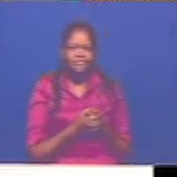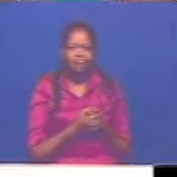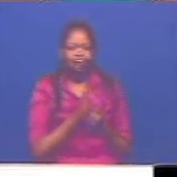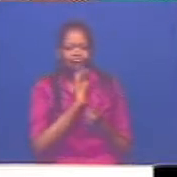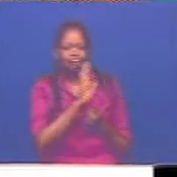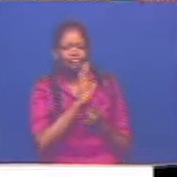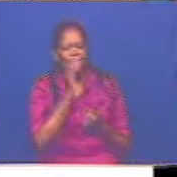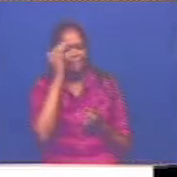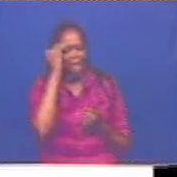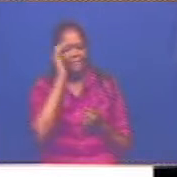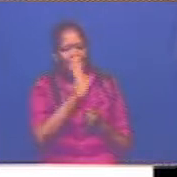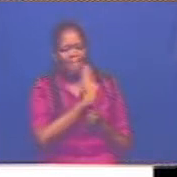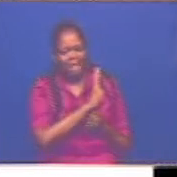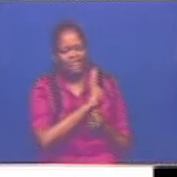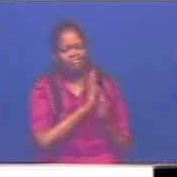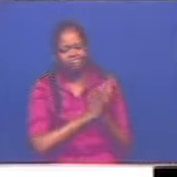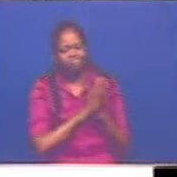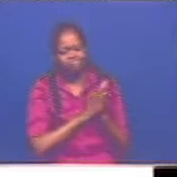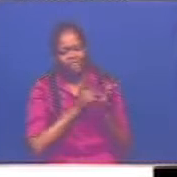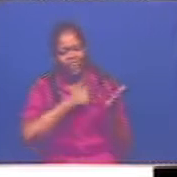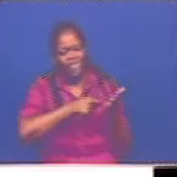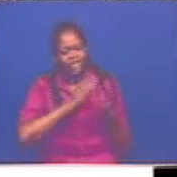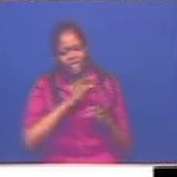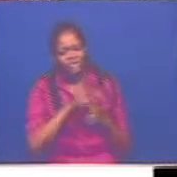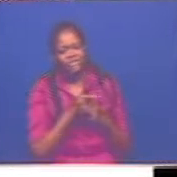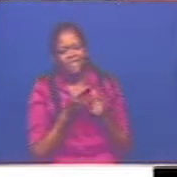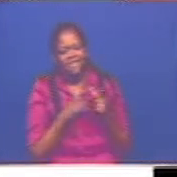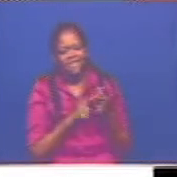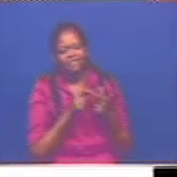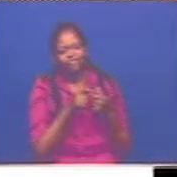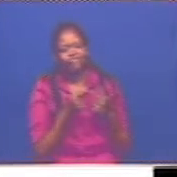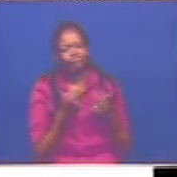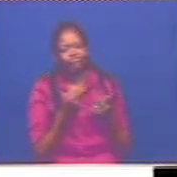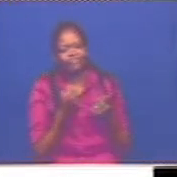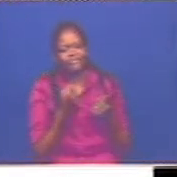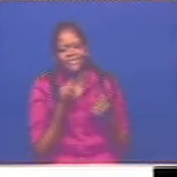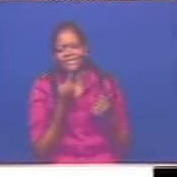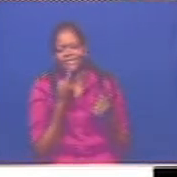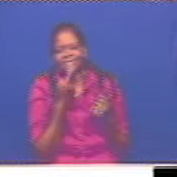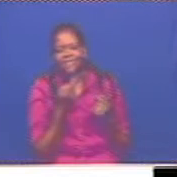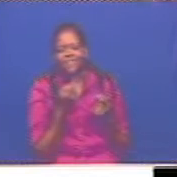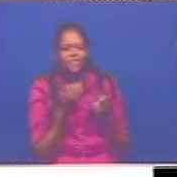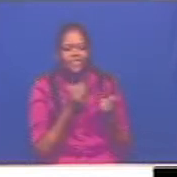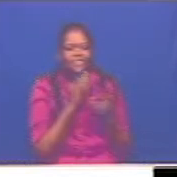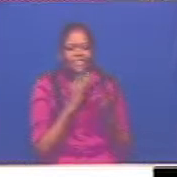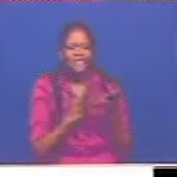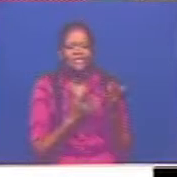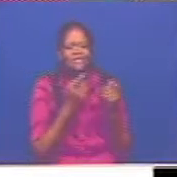your mindset or your inspiration for writing that song. And you happened to name a few artists. Was